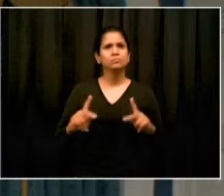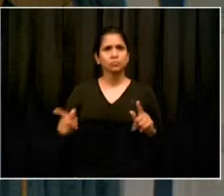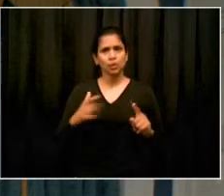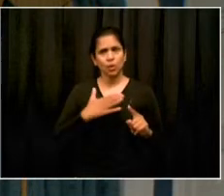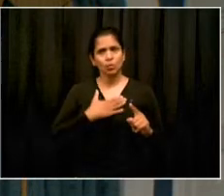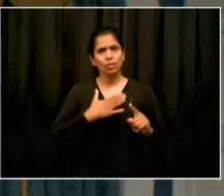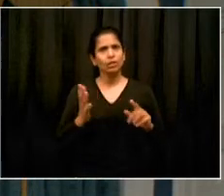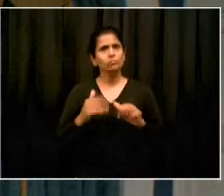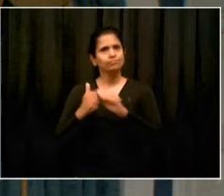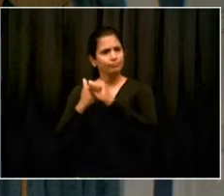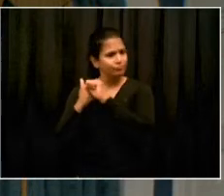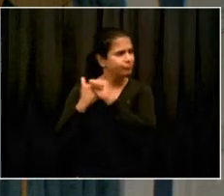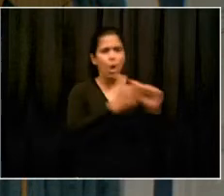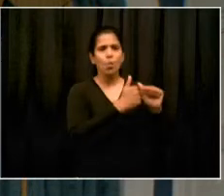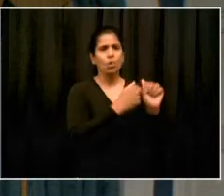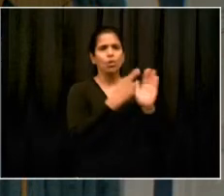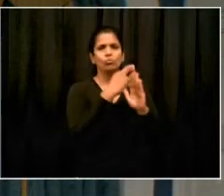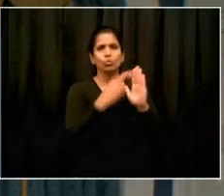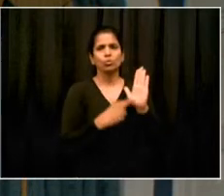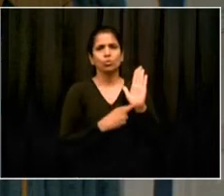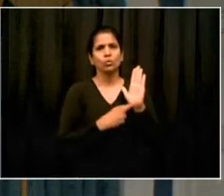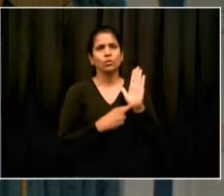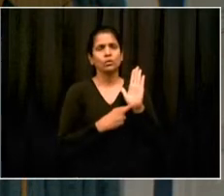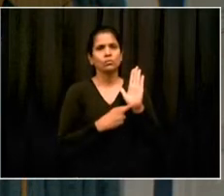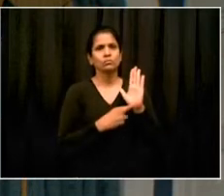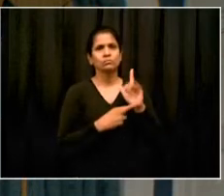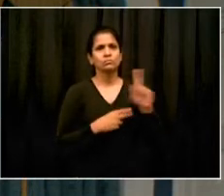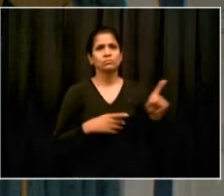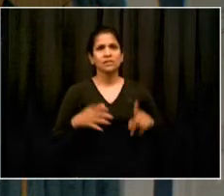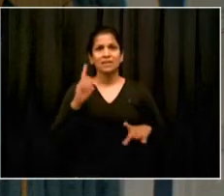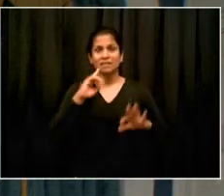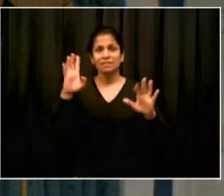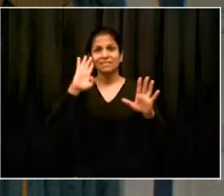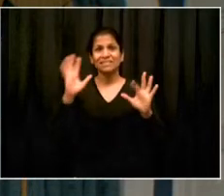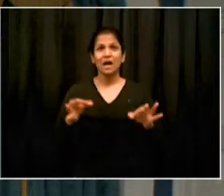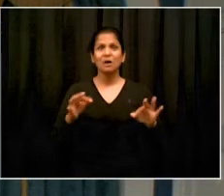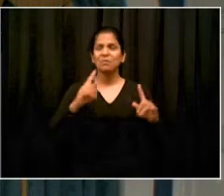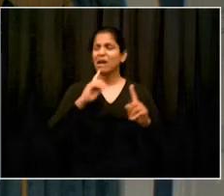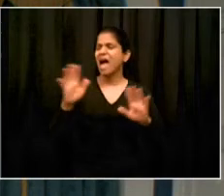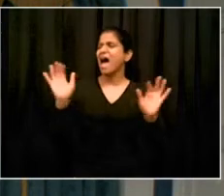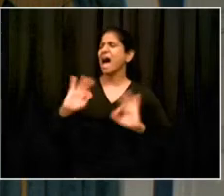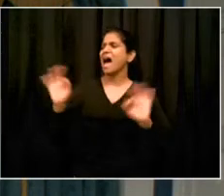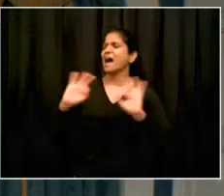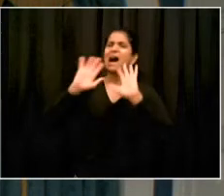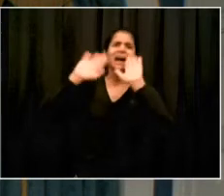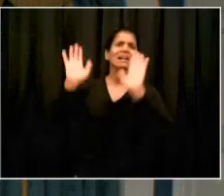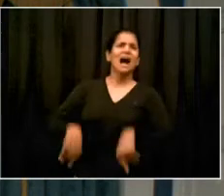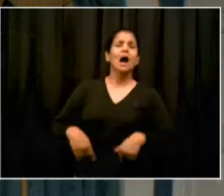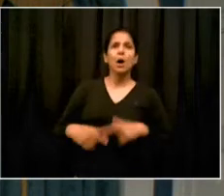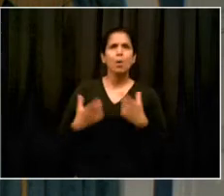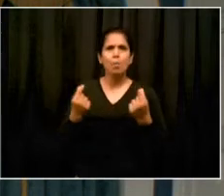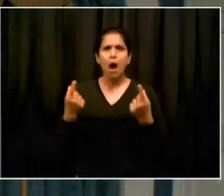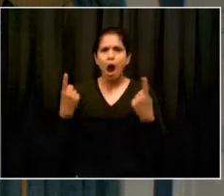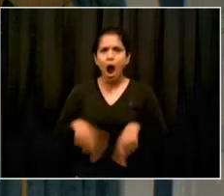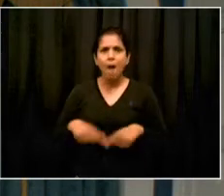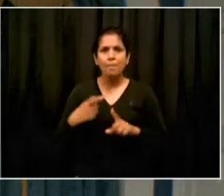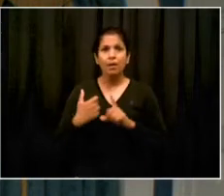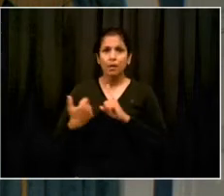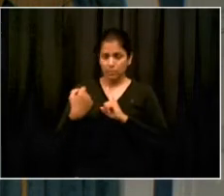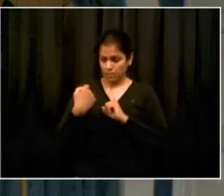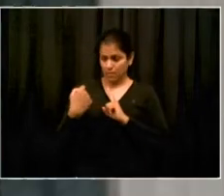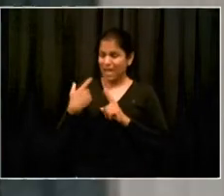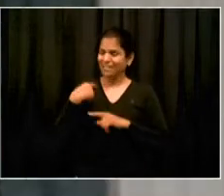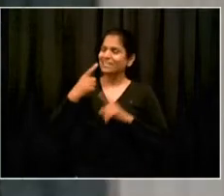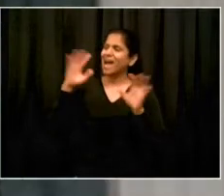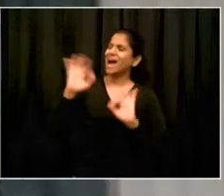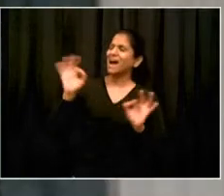be, and just what that dialogue has been like. You've been leading this effort, and you've put a lot of time into that dialogue. I think it'd be helpful for people to hear about it. Thank you, Mr. Mayor.